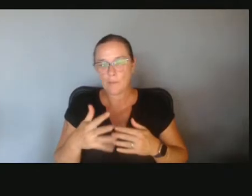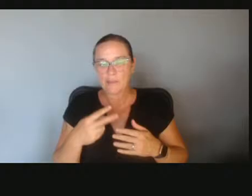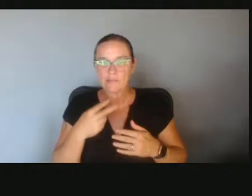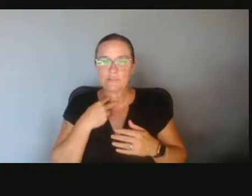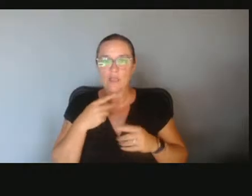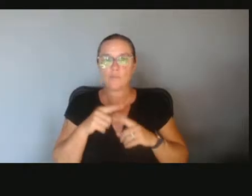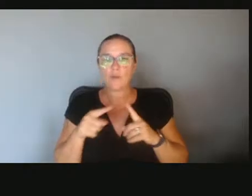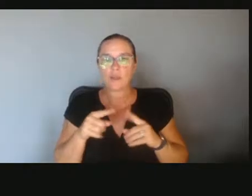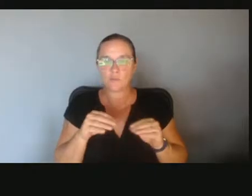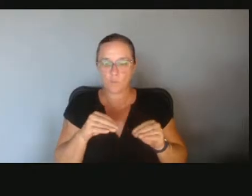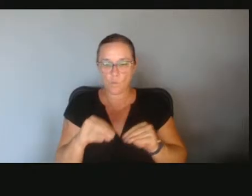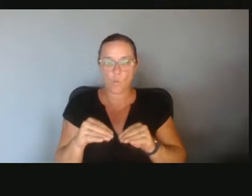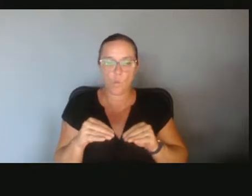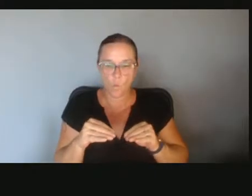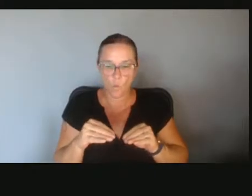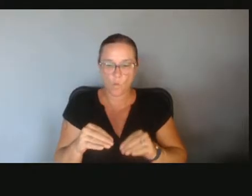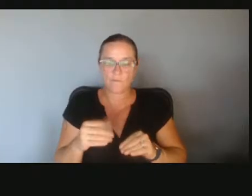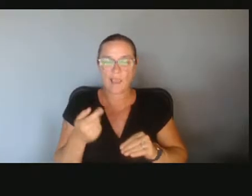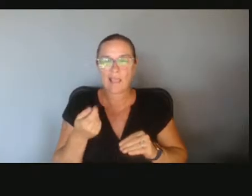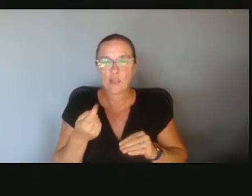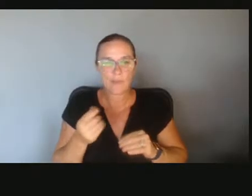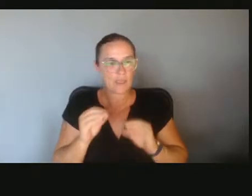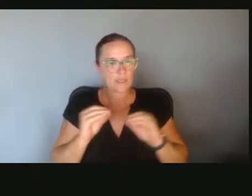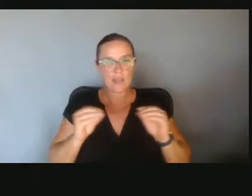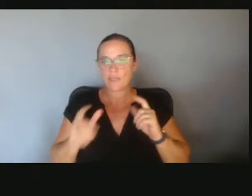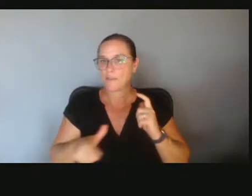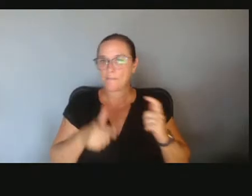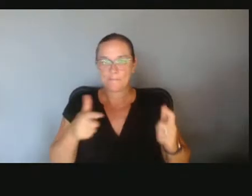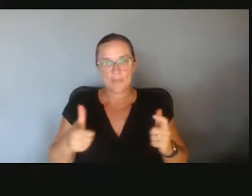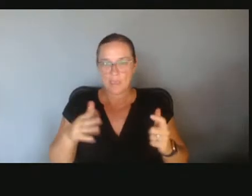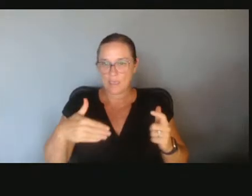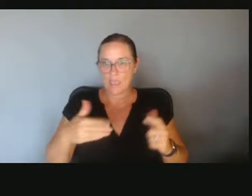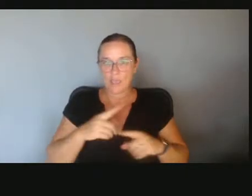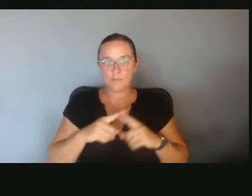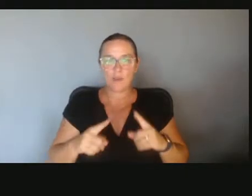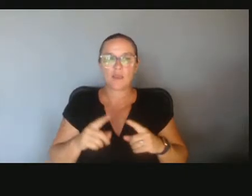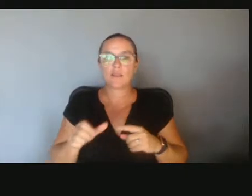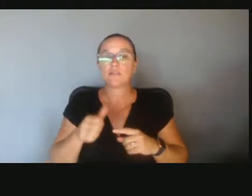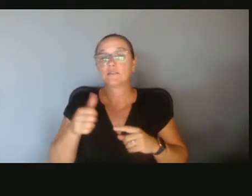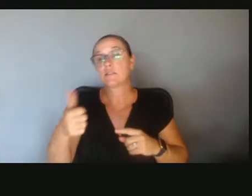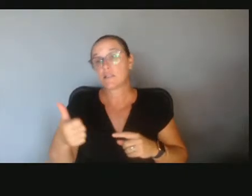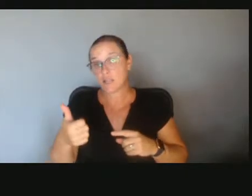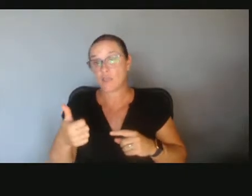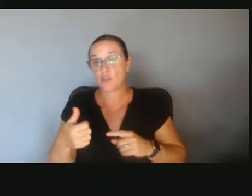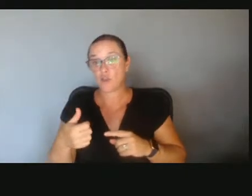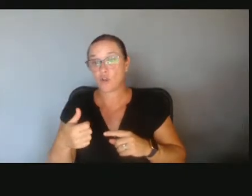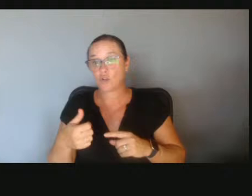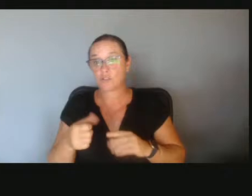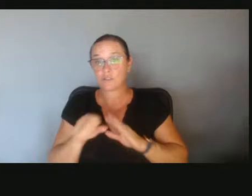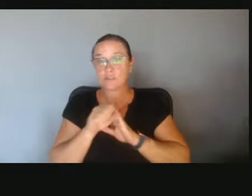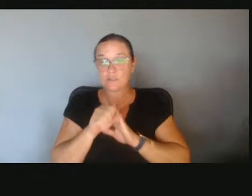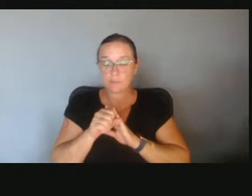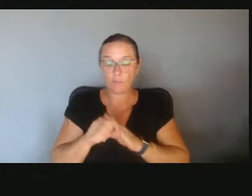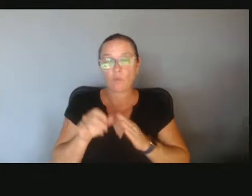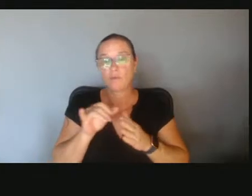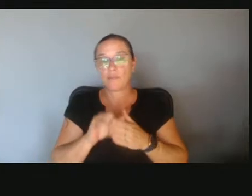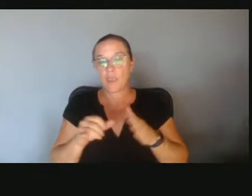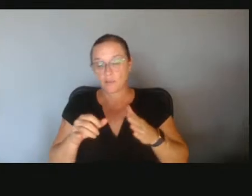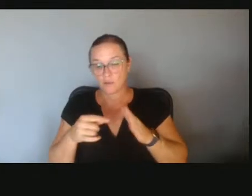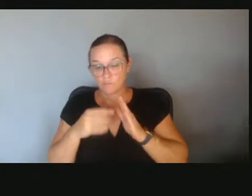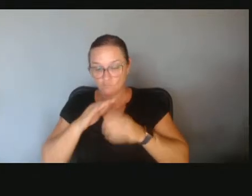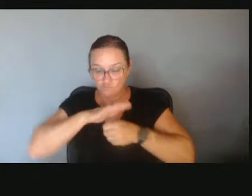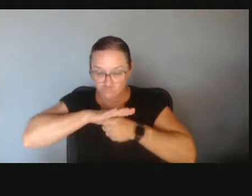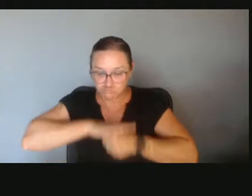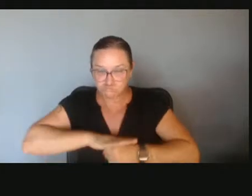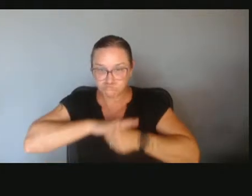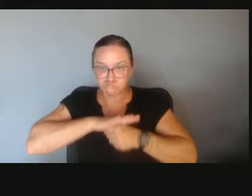bit. Nothing big yet, but that is another indication of the pressure pushing it. And we've talked in the